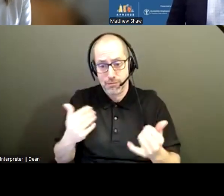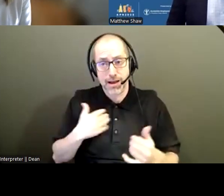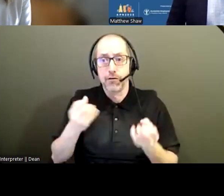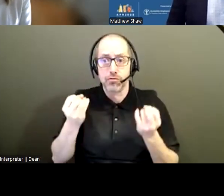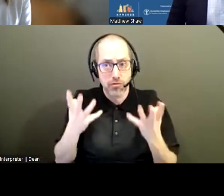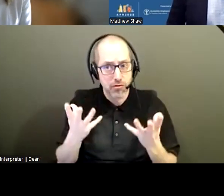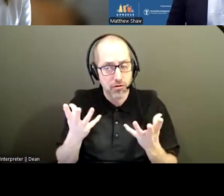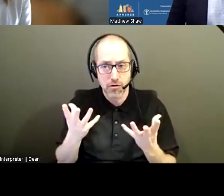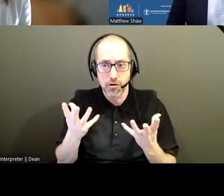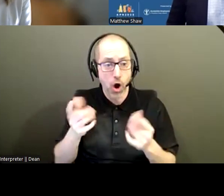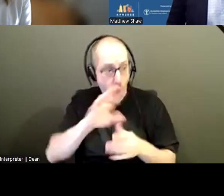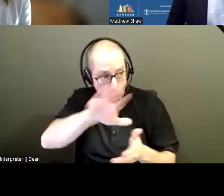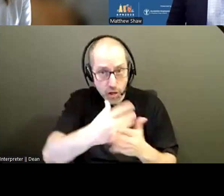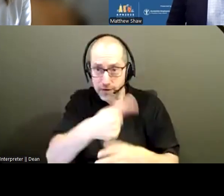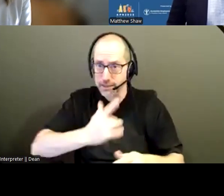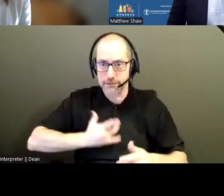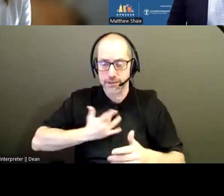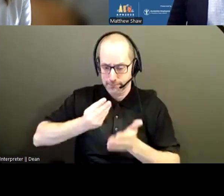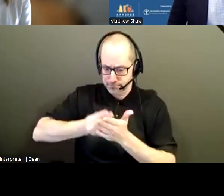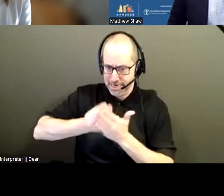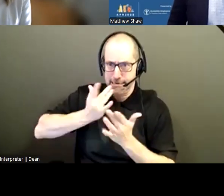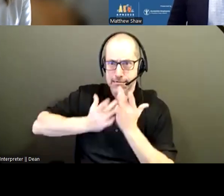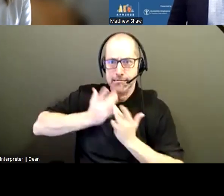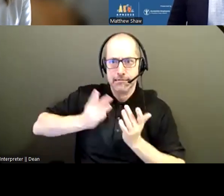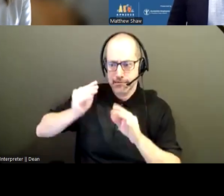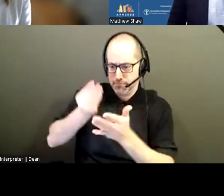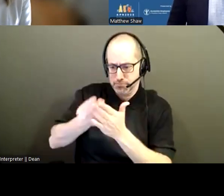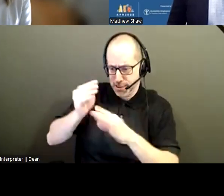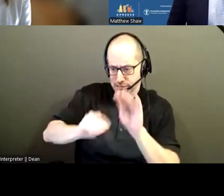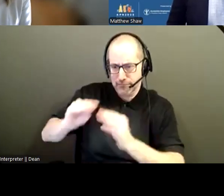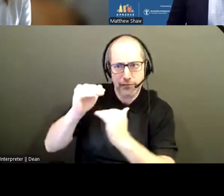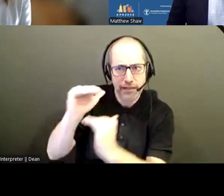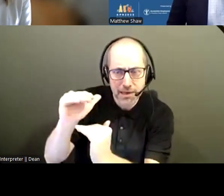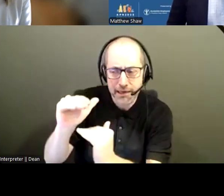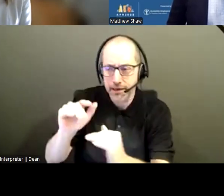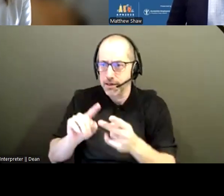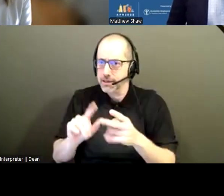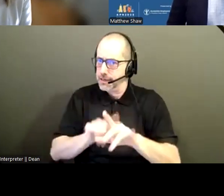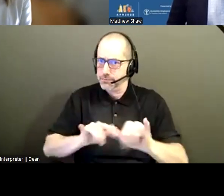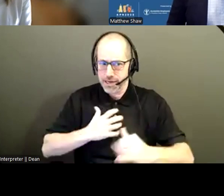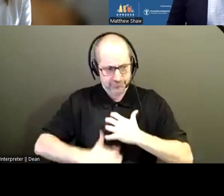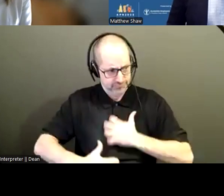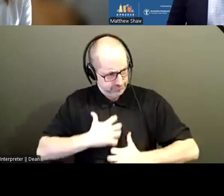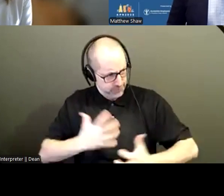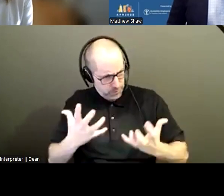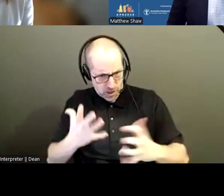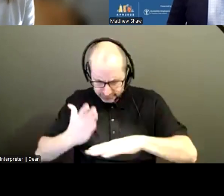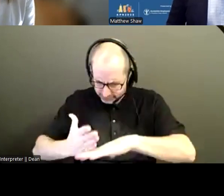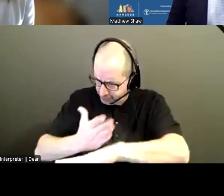constraints and yet also passionate and wanting to bring things forward. That people are eager to